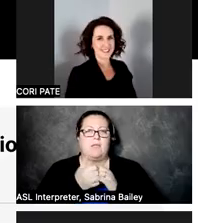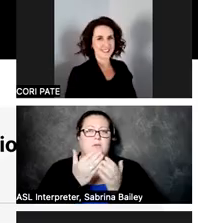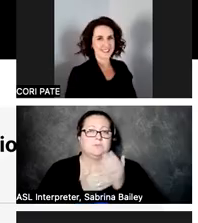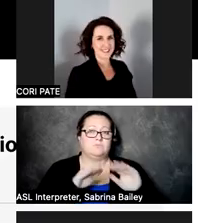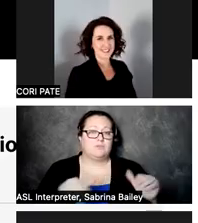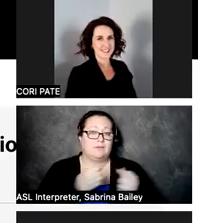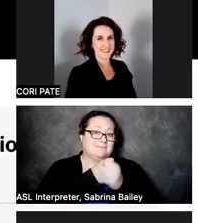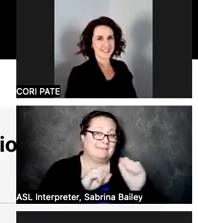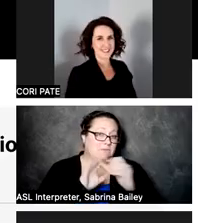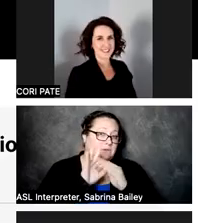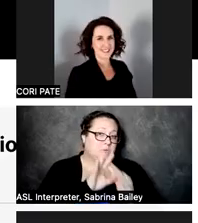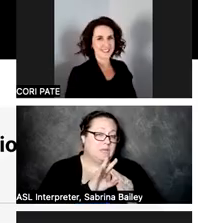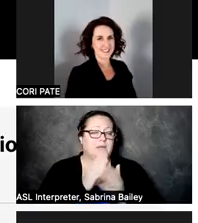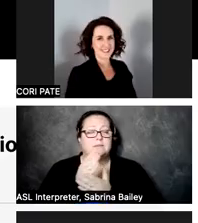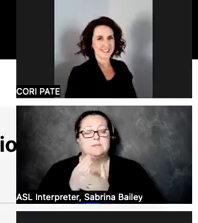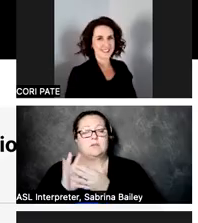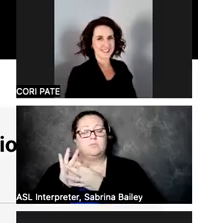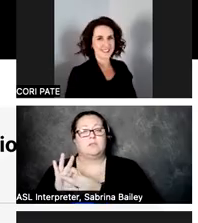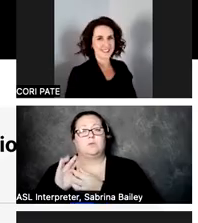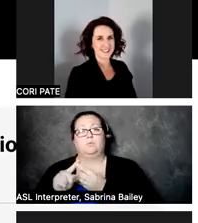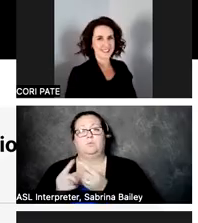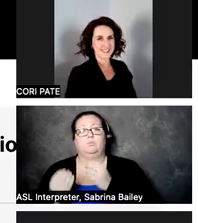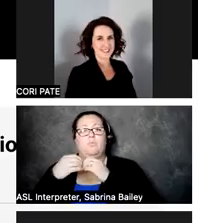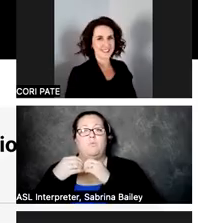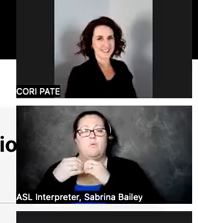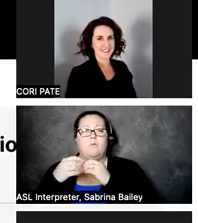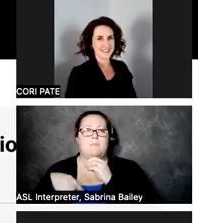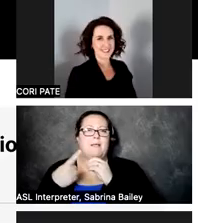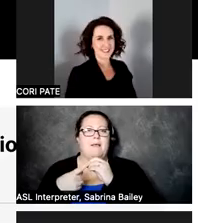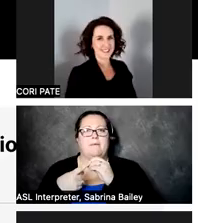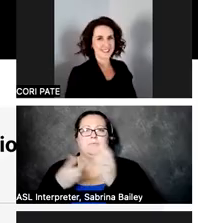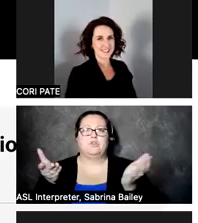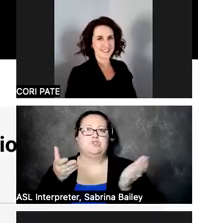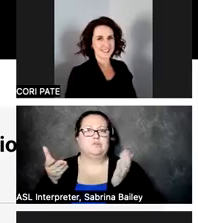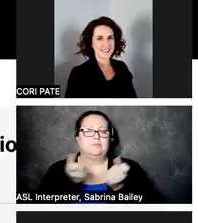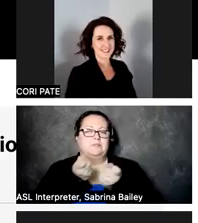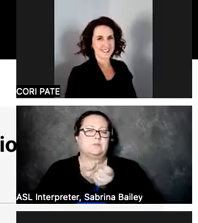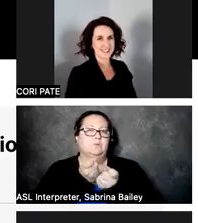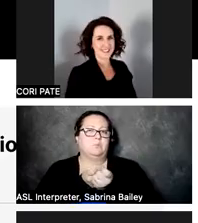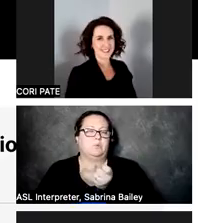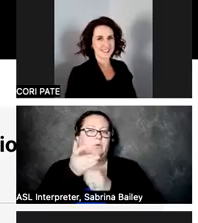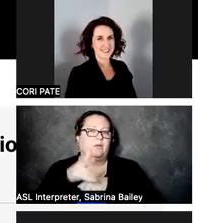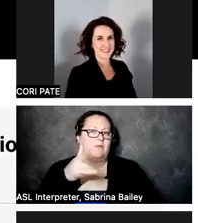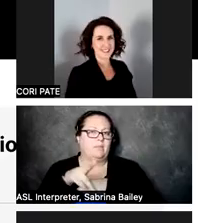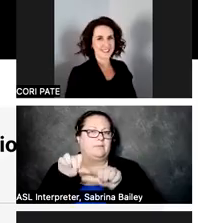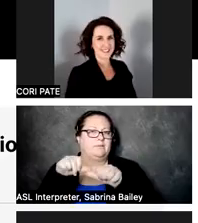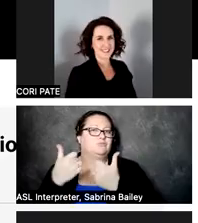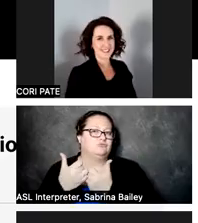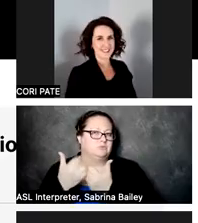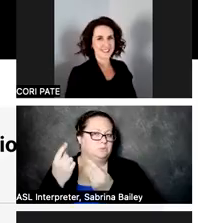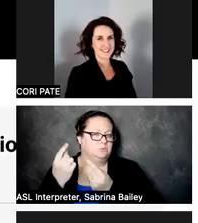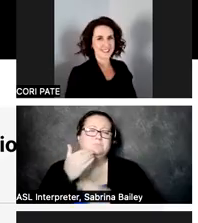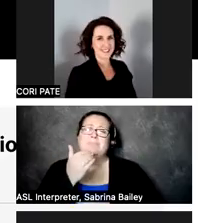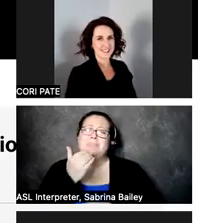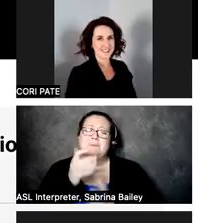safety, and some are related to more of services, supports available, and agency. Thank you.